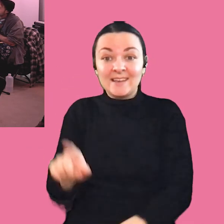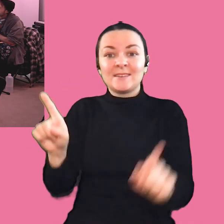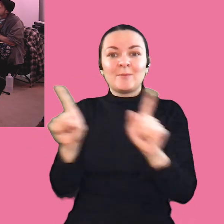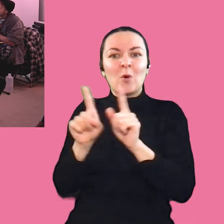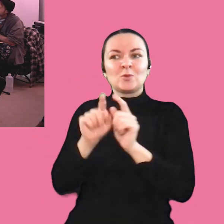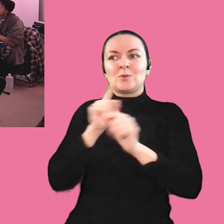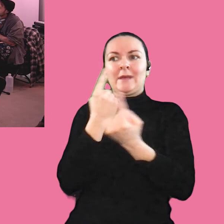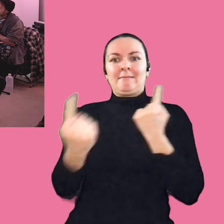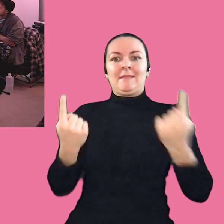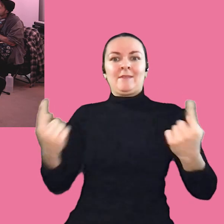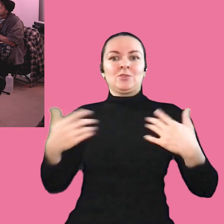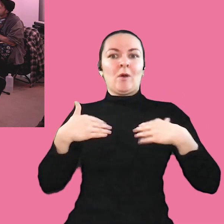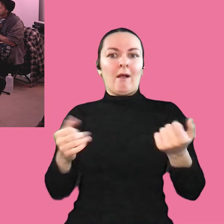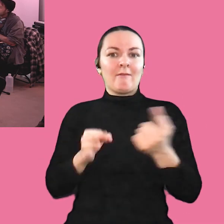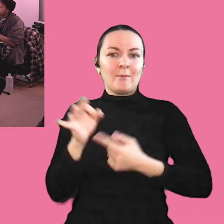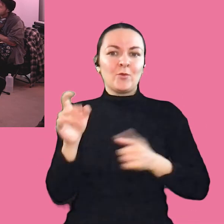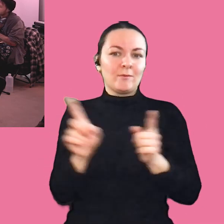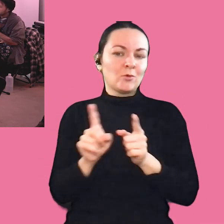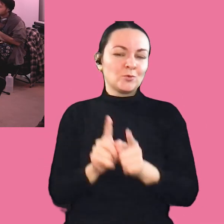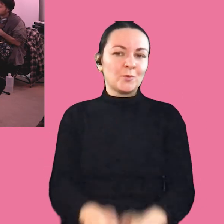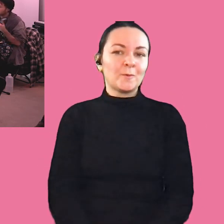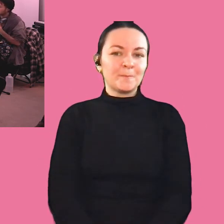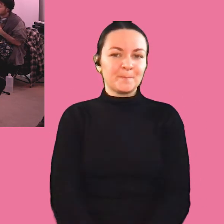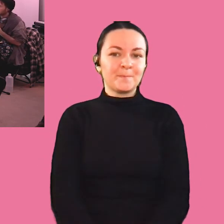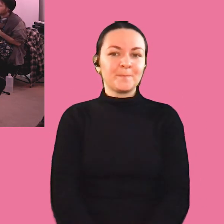helps to improve individuals' health as well.